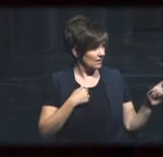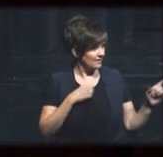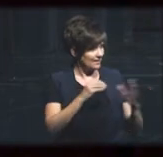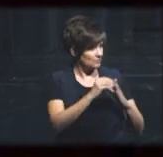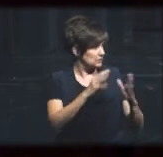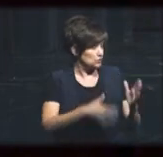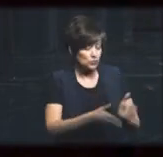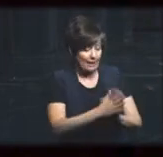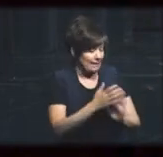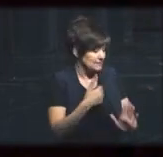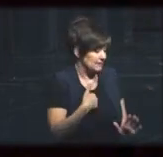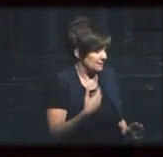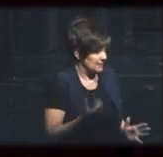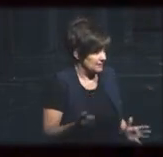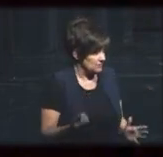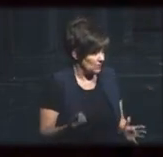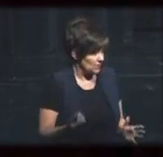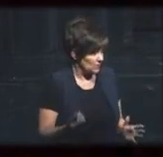Students were asking me. Yeah.